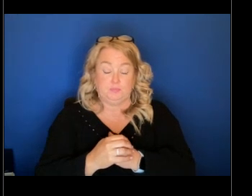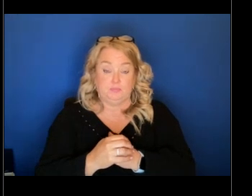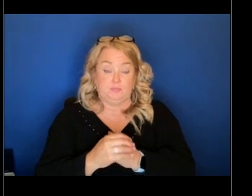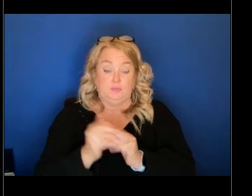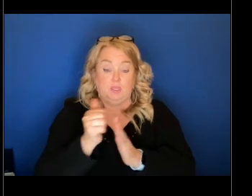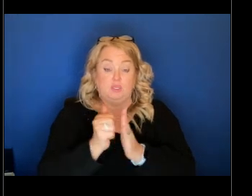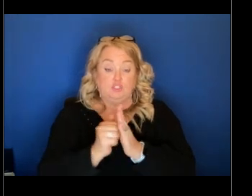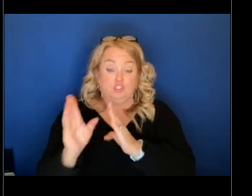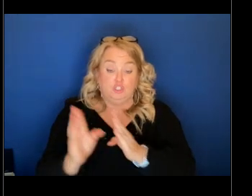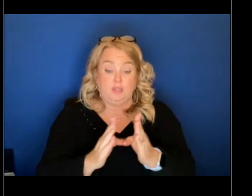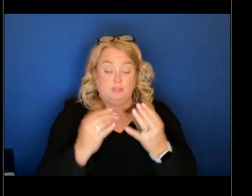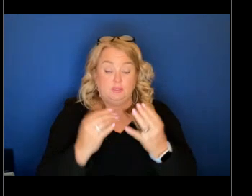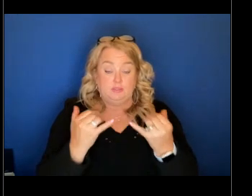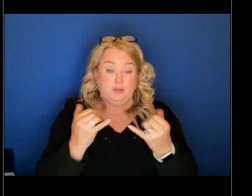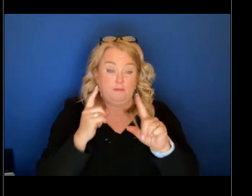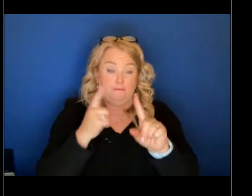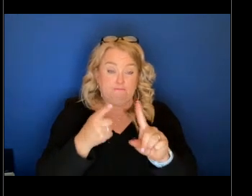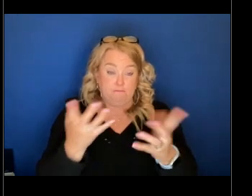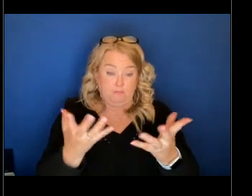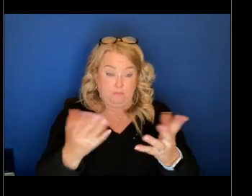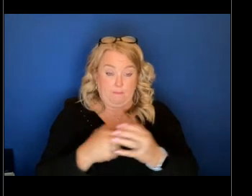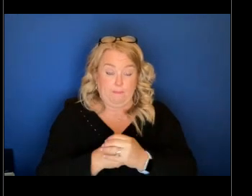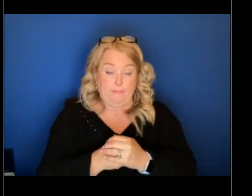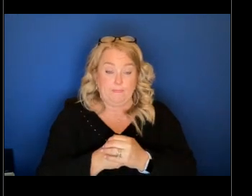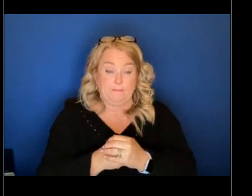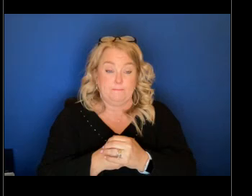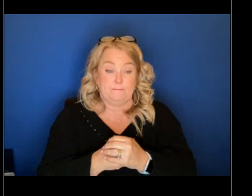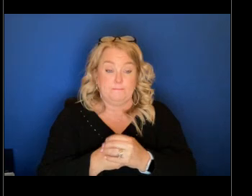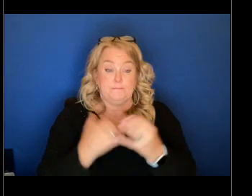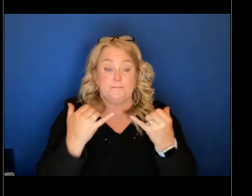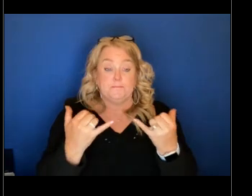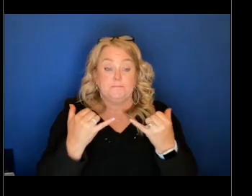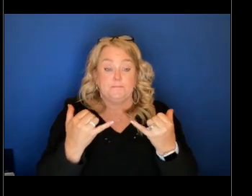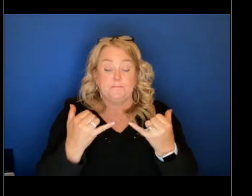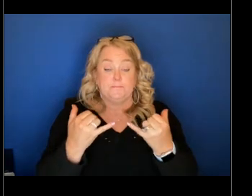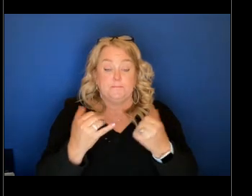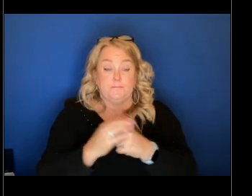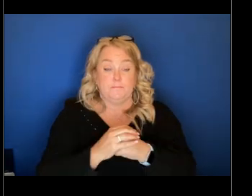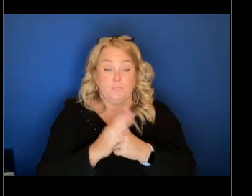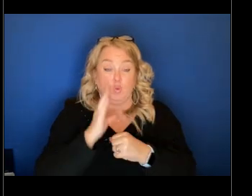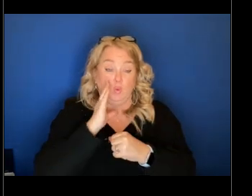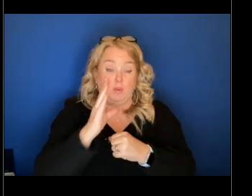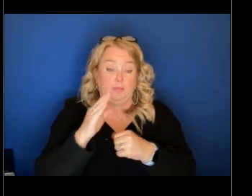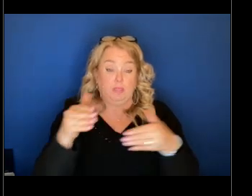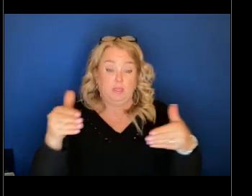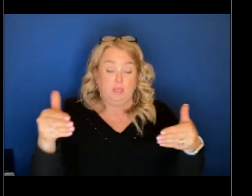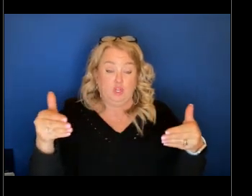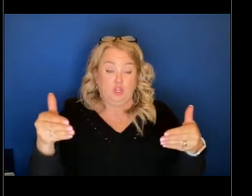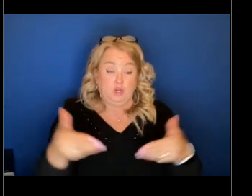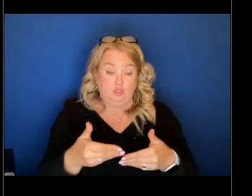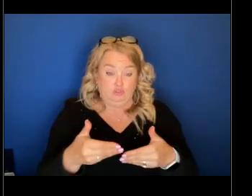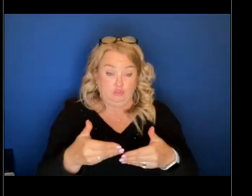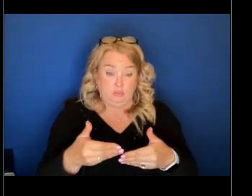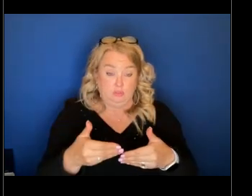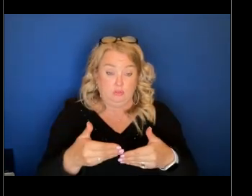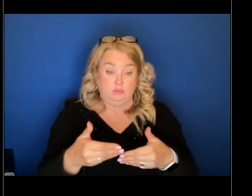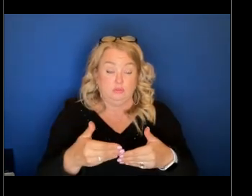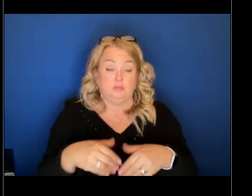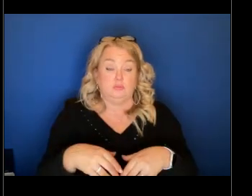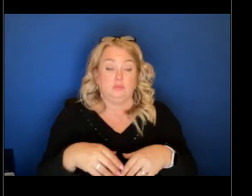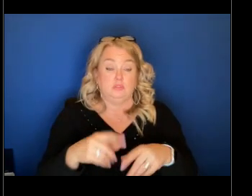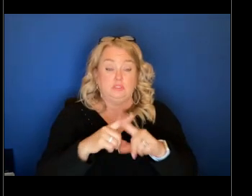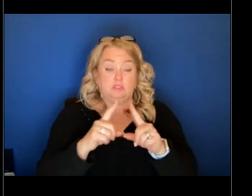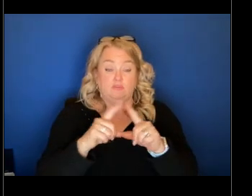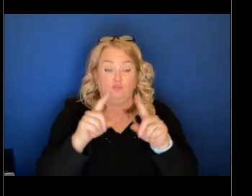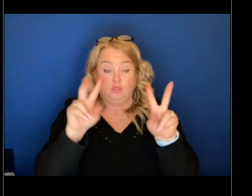Agenda topics and learning objectives. Today's agenda includes an introduction, topics,